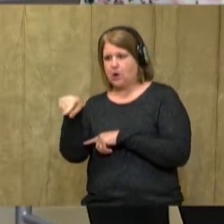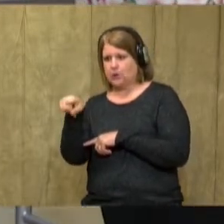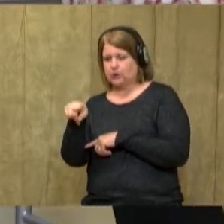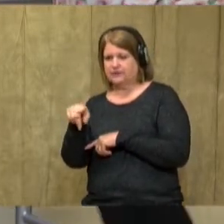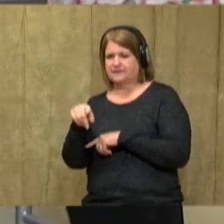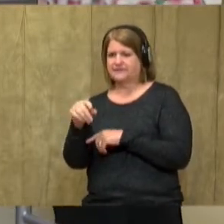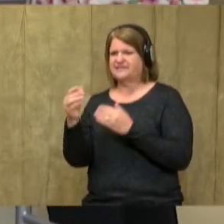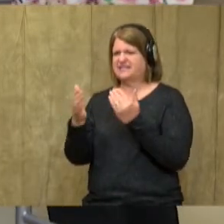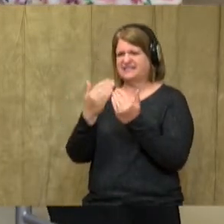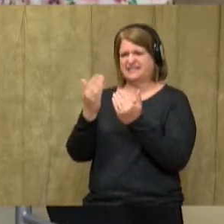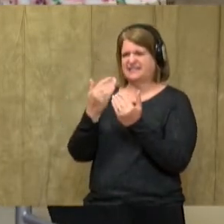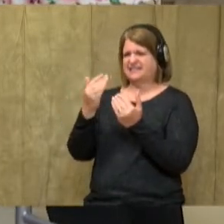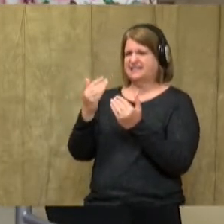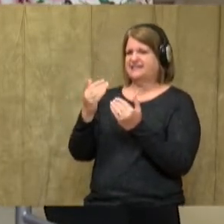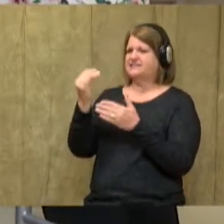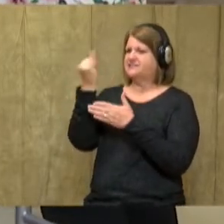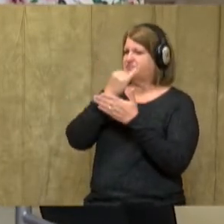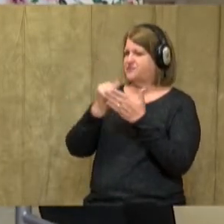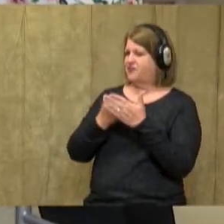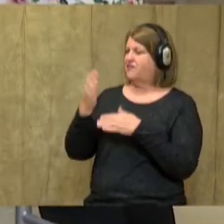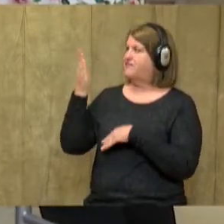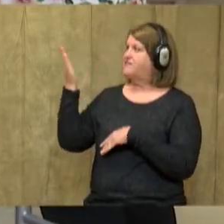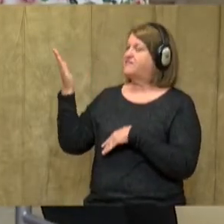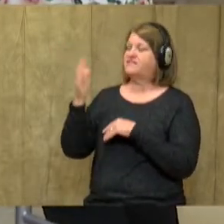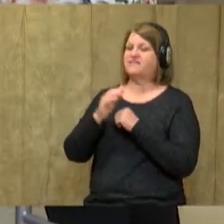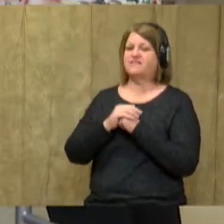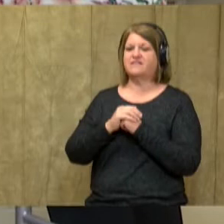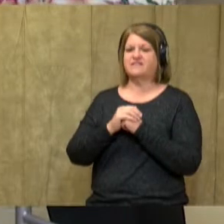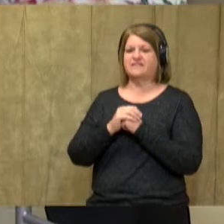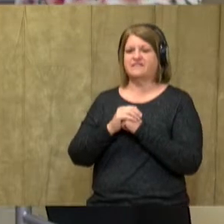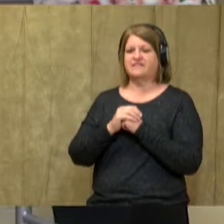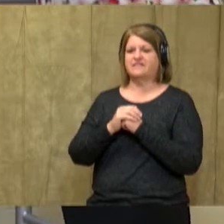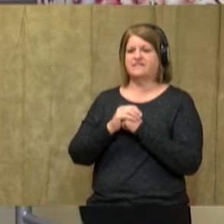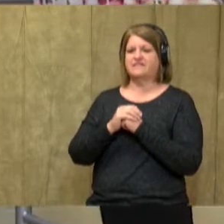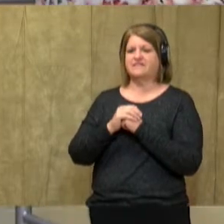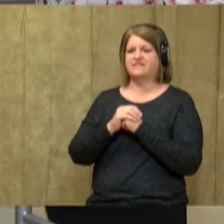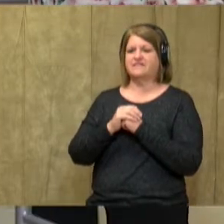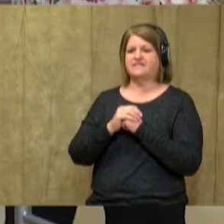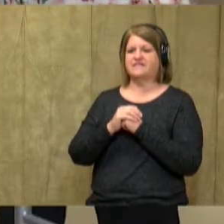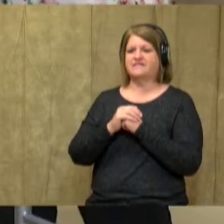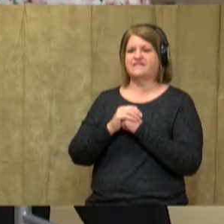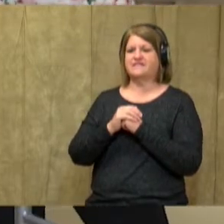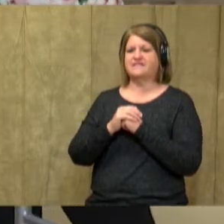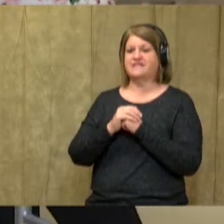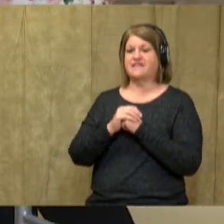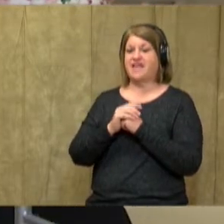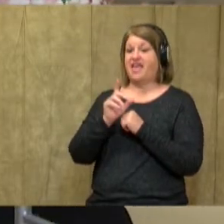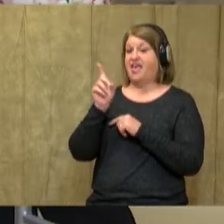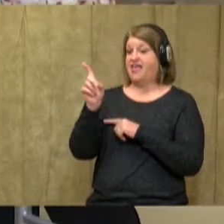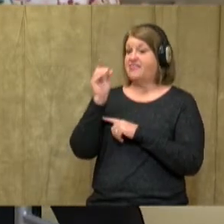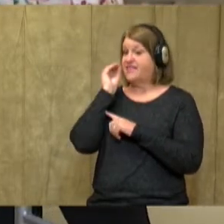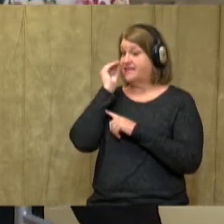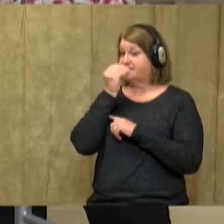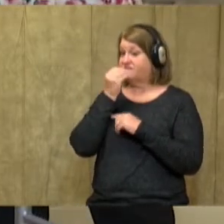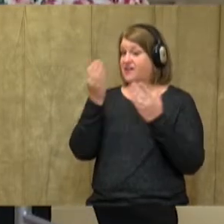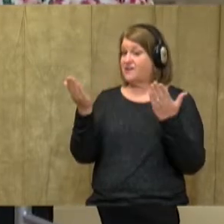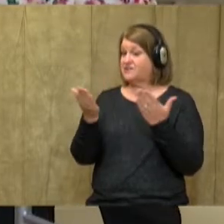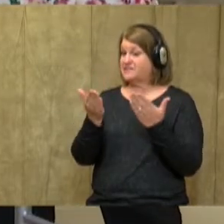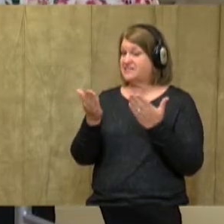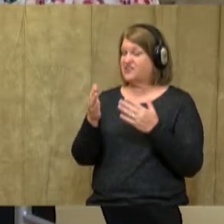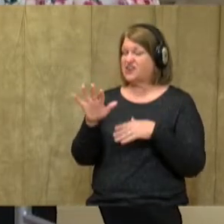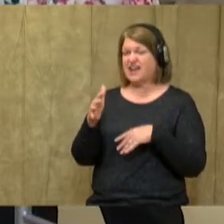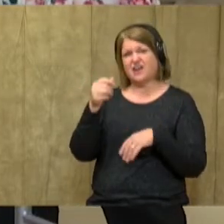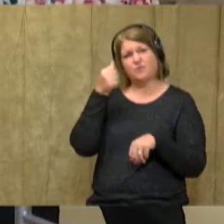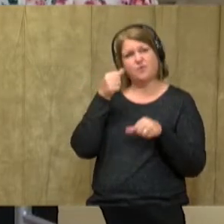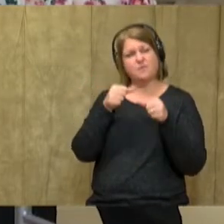that very easily, can't you? Add some little vines in here. And these flowers right here kind of reminds me